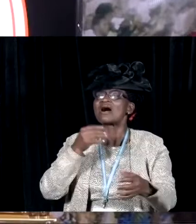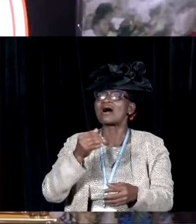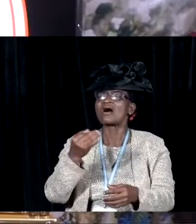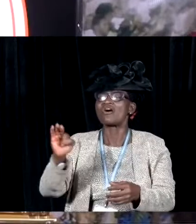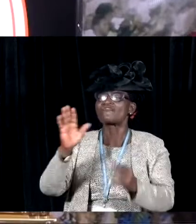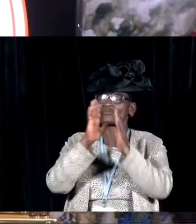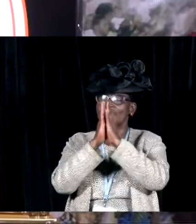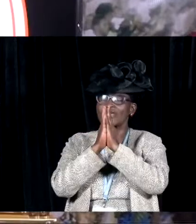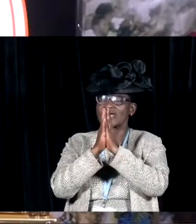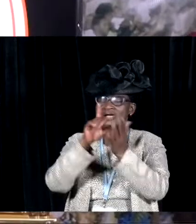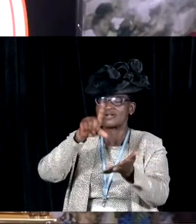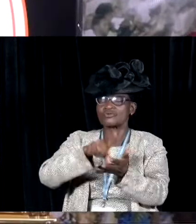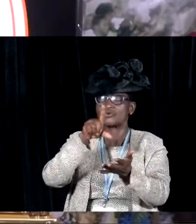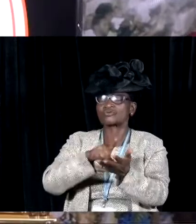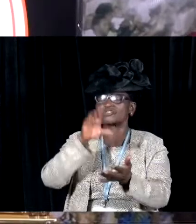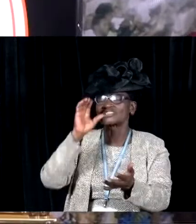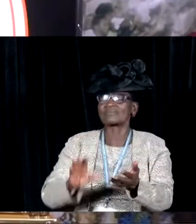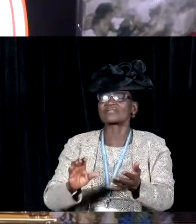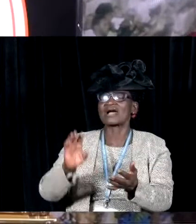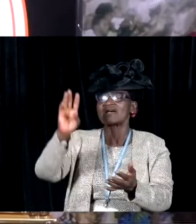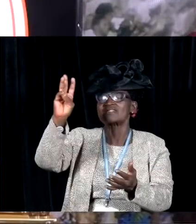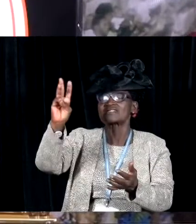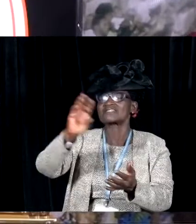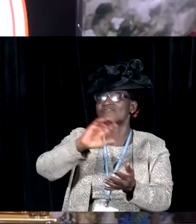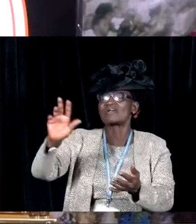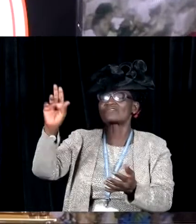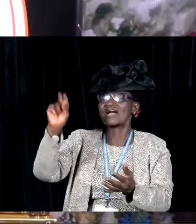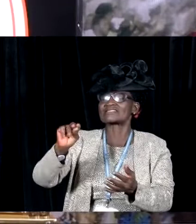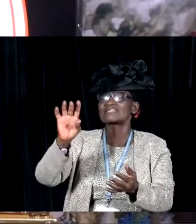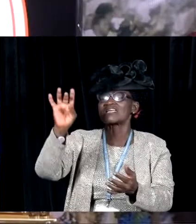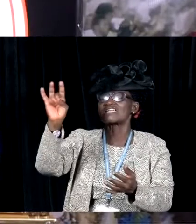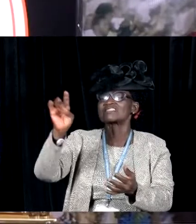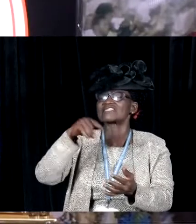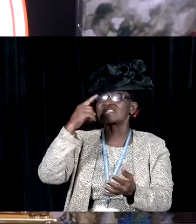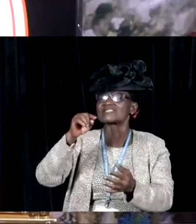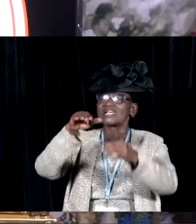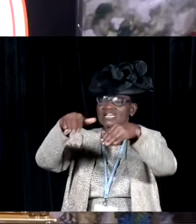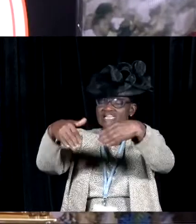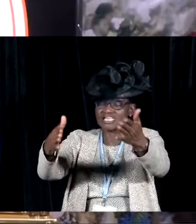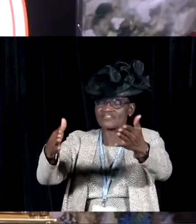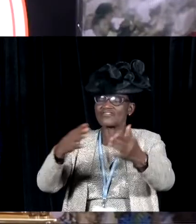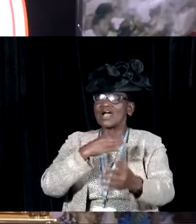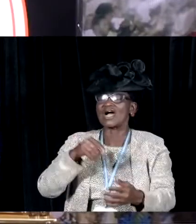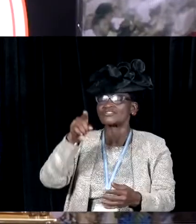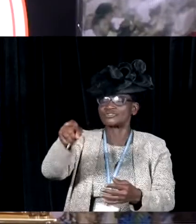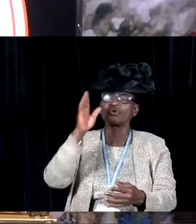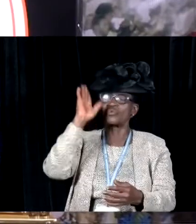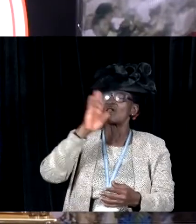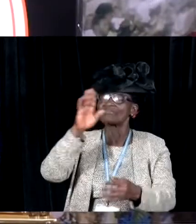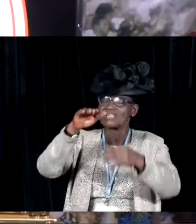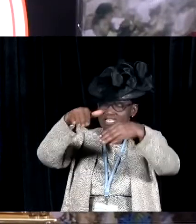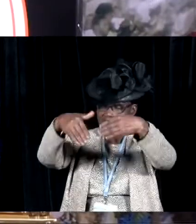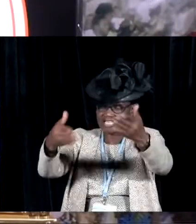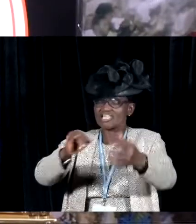6, verse 38. Luke 6, 38 says, give and you shall be given. He didn't